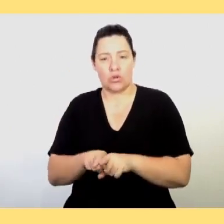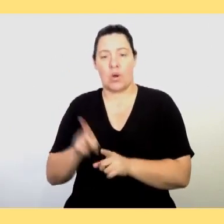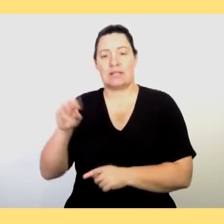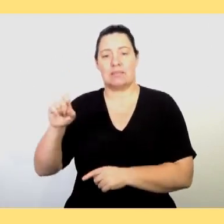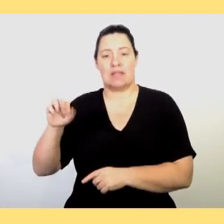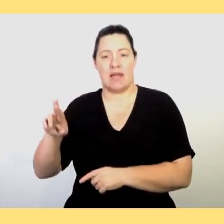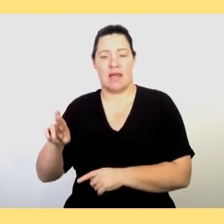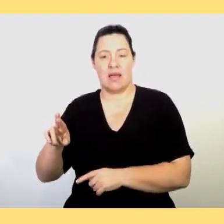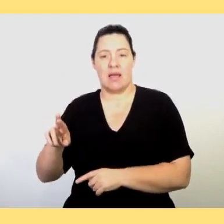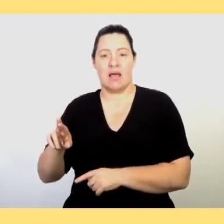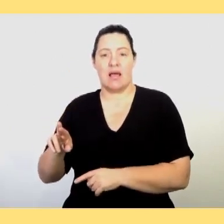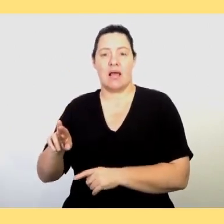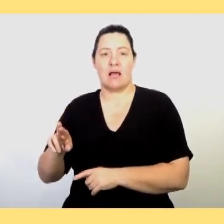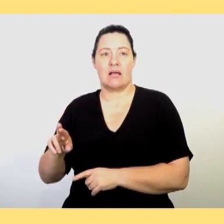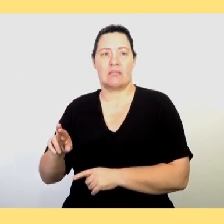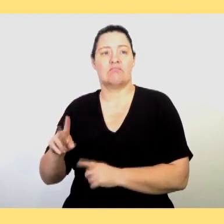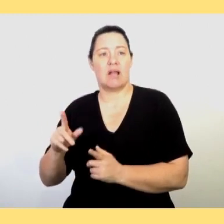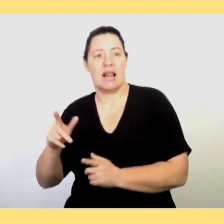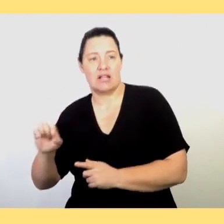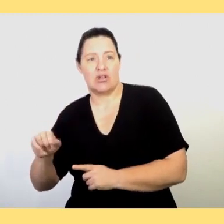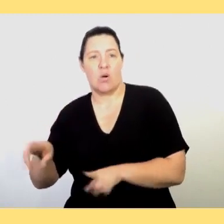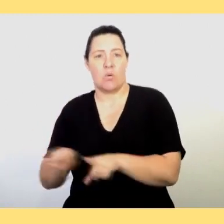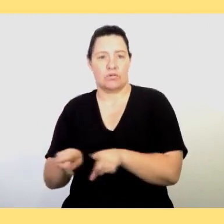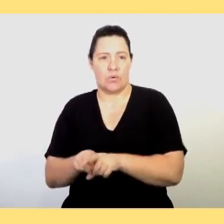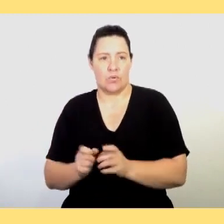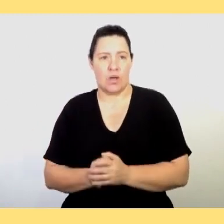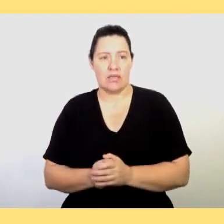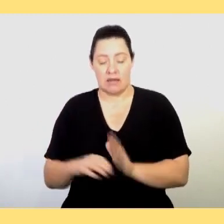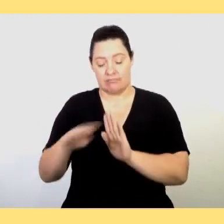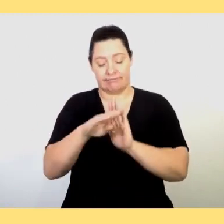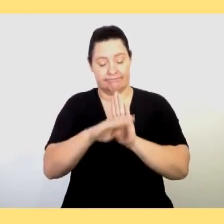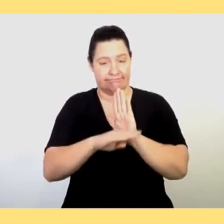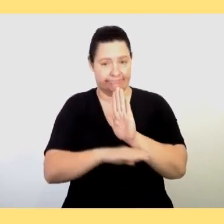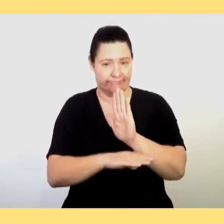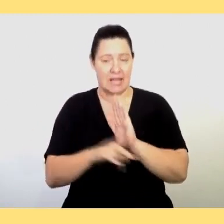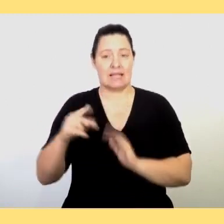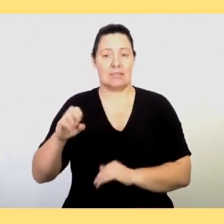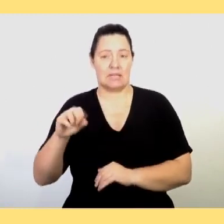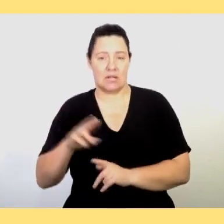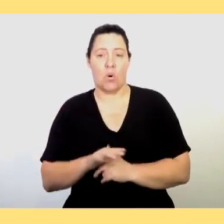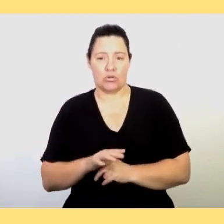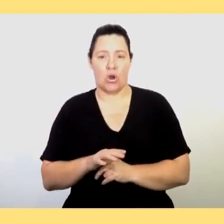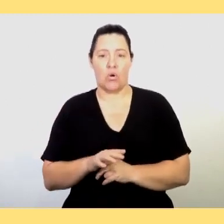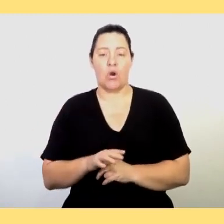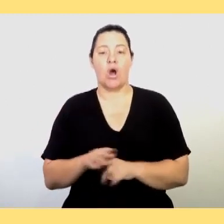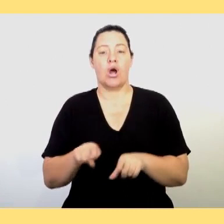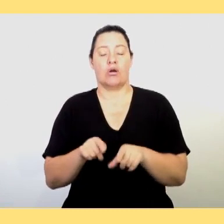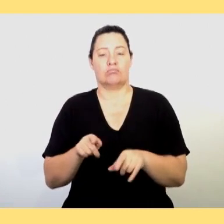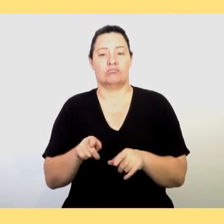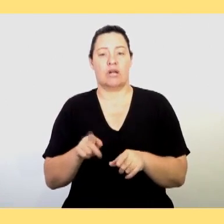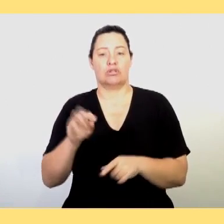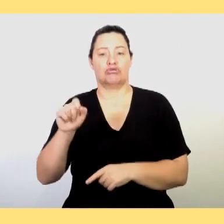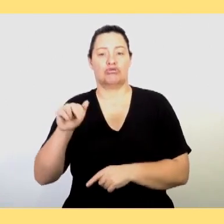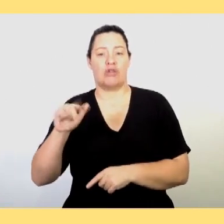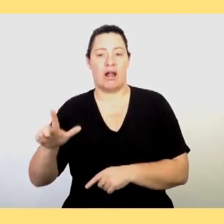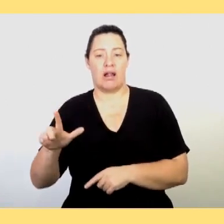debtors ledger as well. Create a debtors list. We are also going to prepare a trial